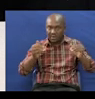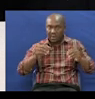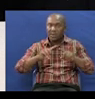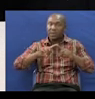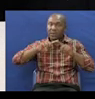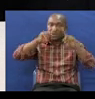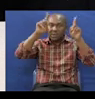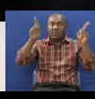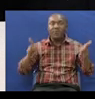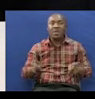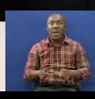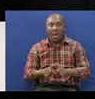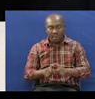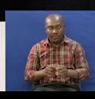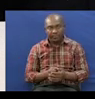not a flat?